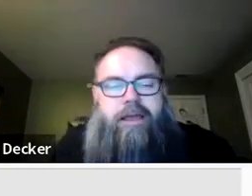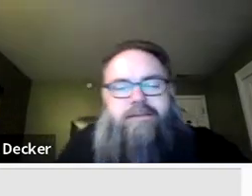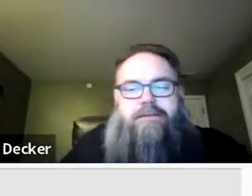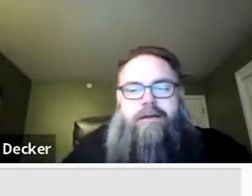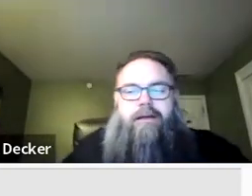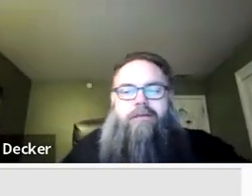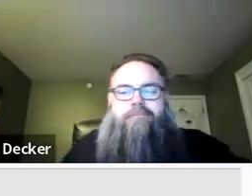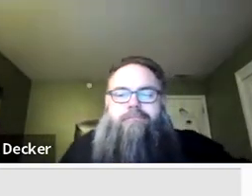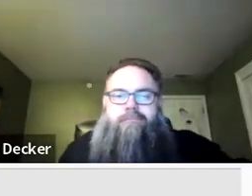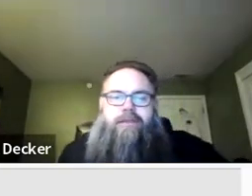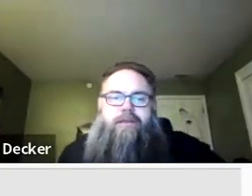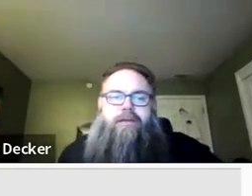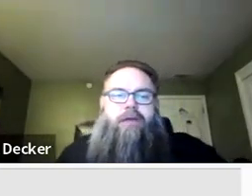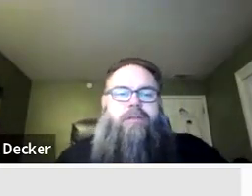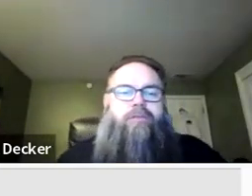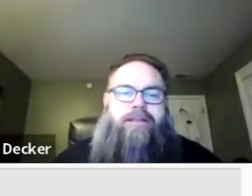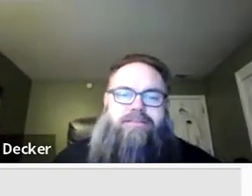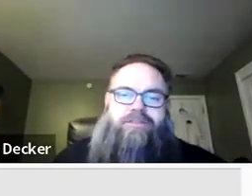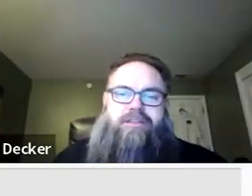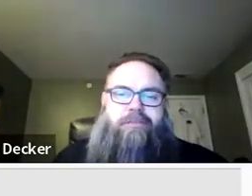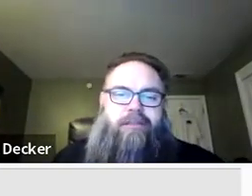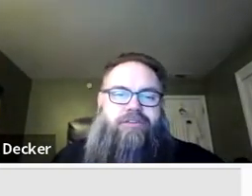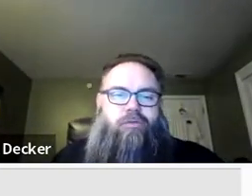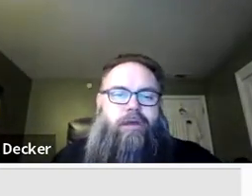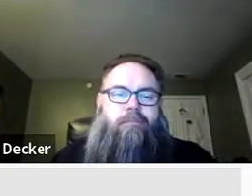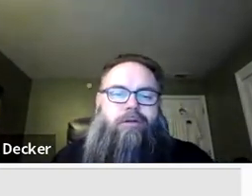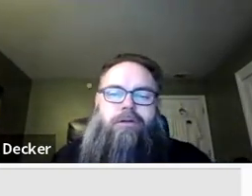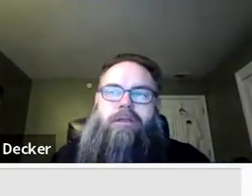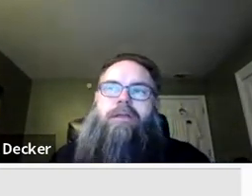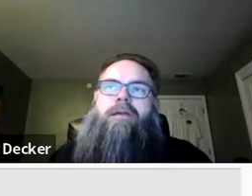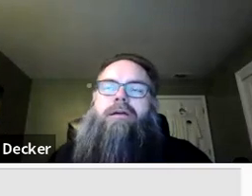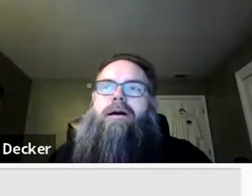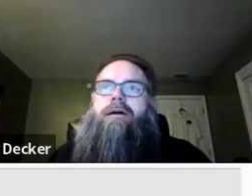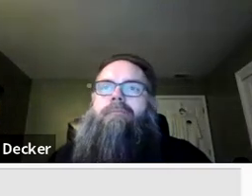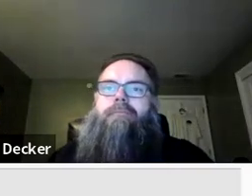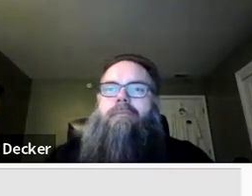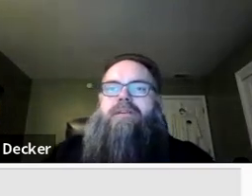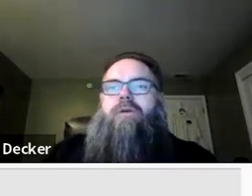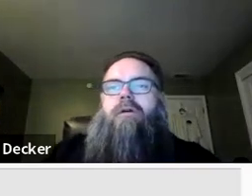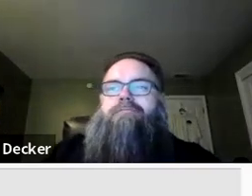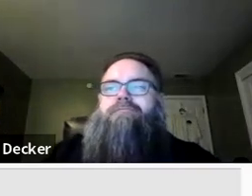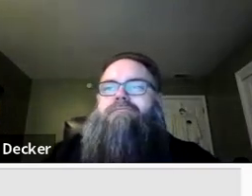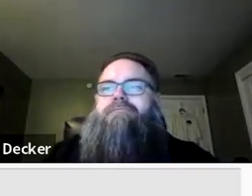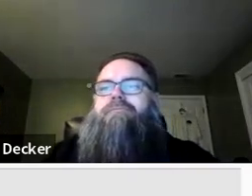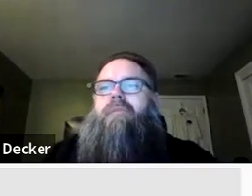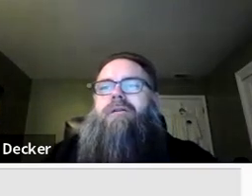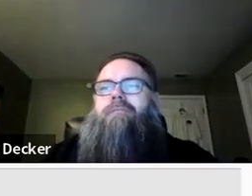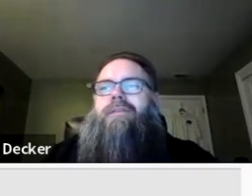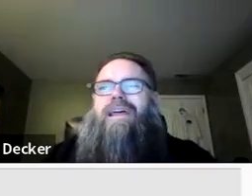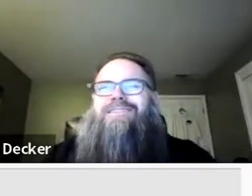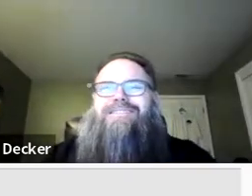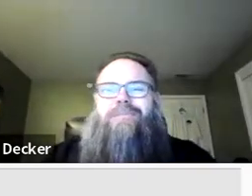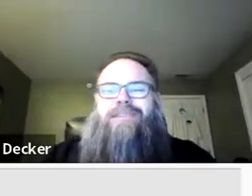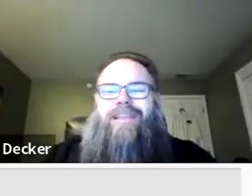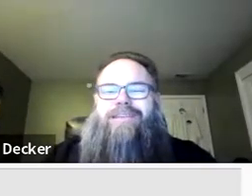everyone aligned into hourly rates, which is going to be the eventual rate model as well.